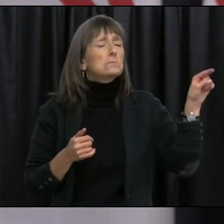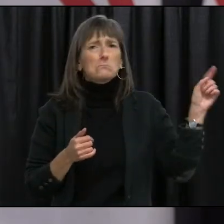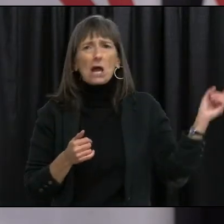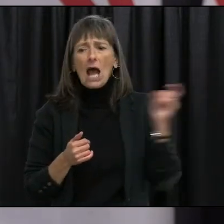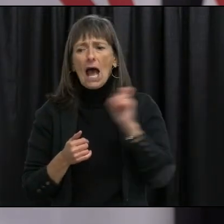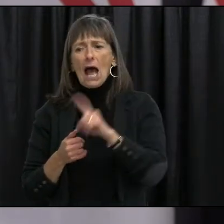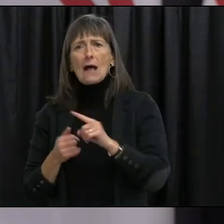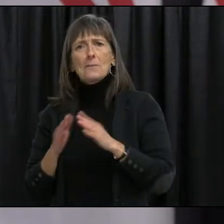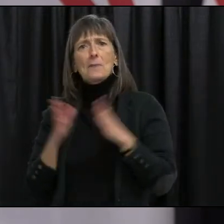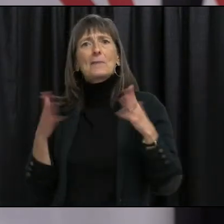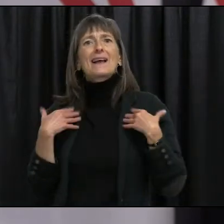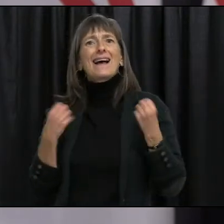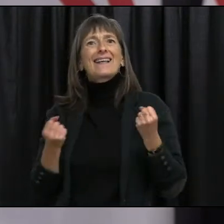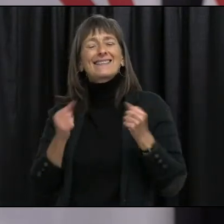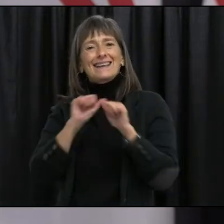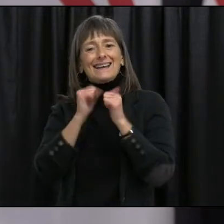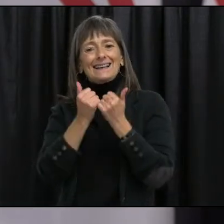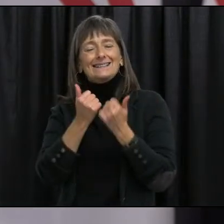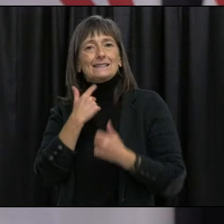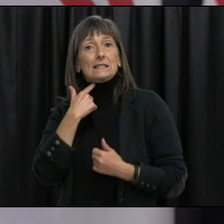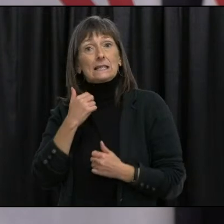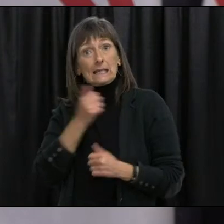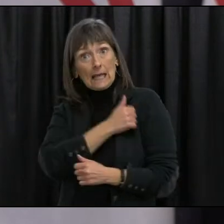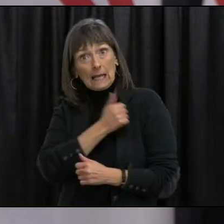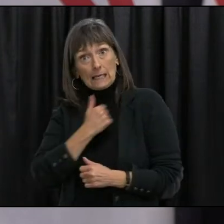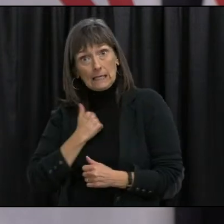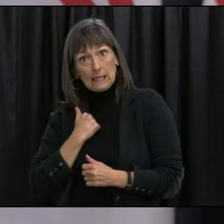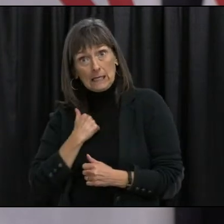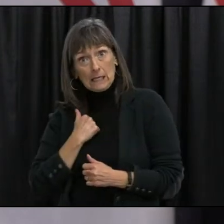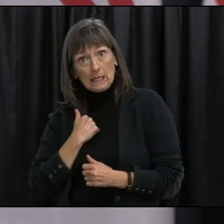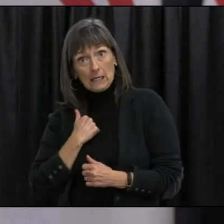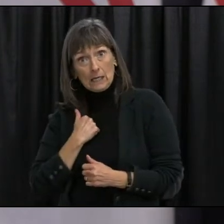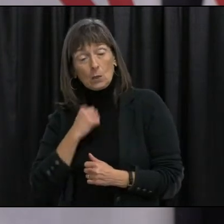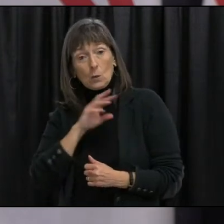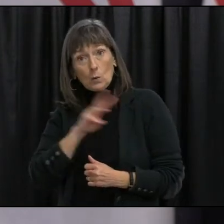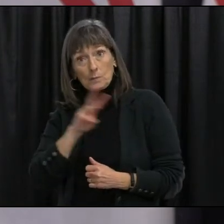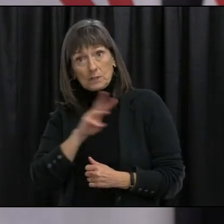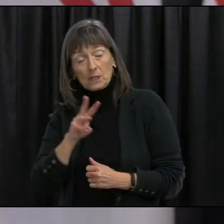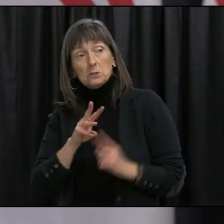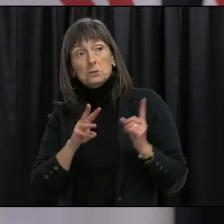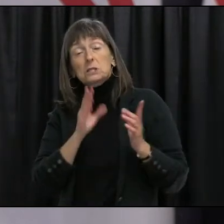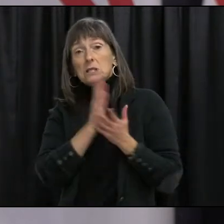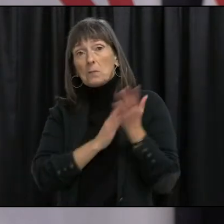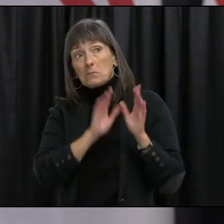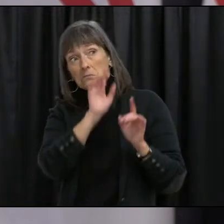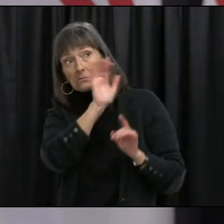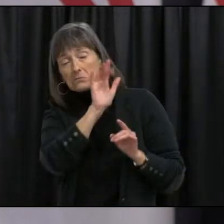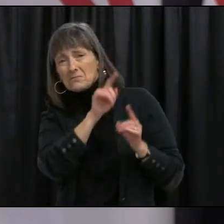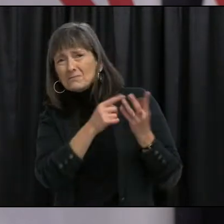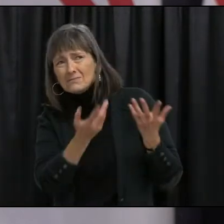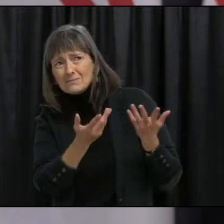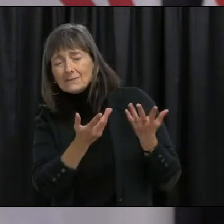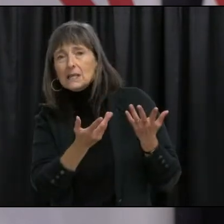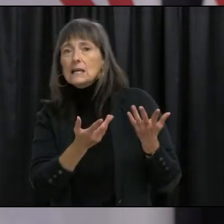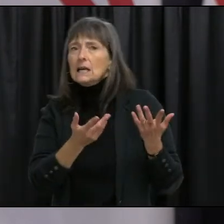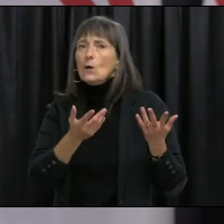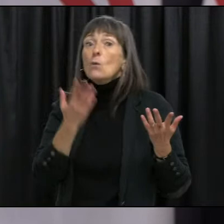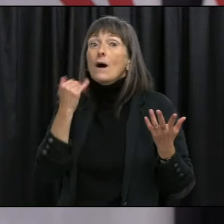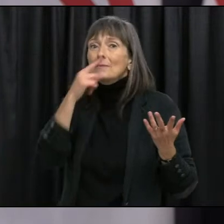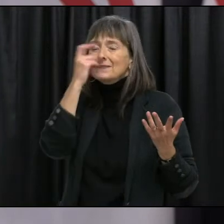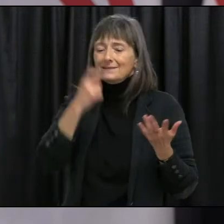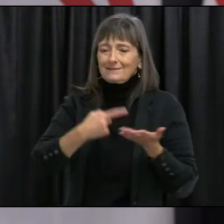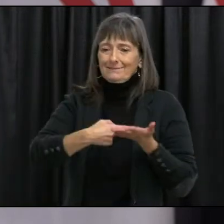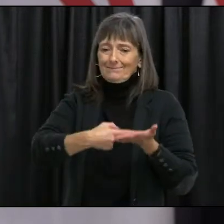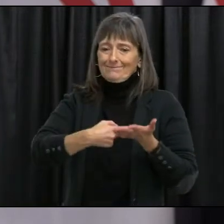Health Agency of Canada website. And I think I'd just like to put that out there because there was some discussion around whether